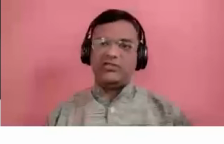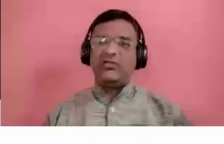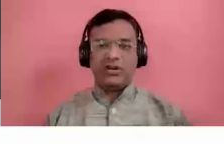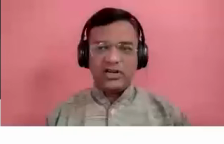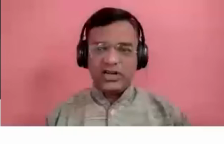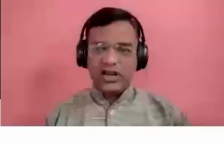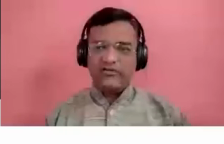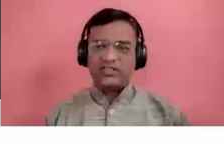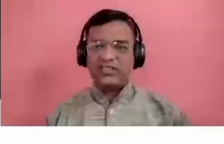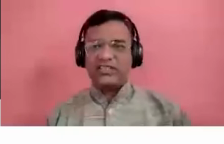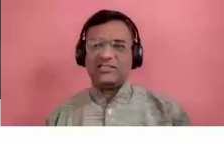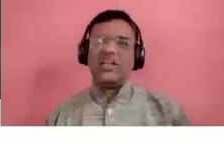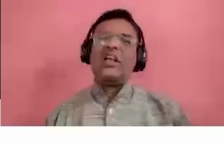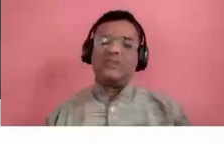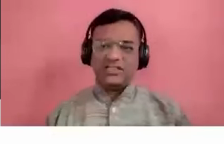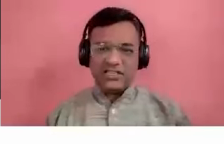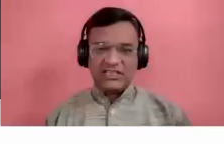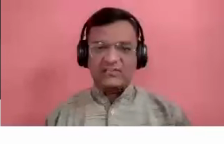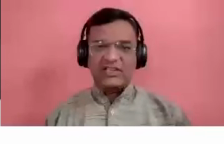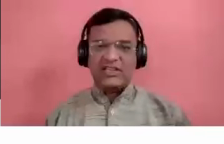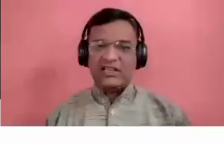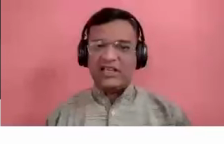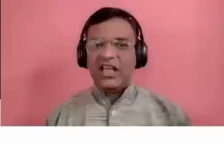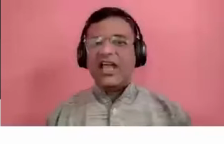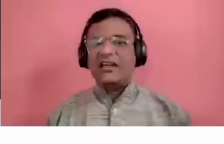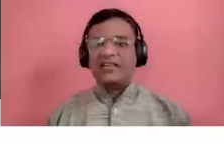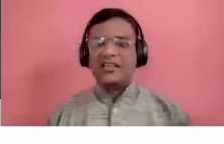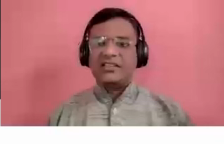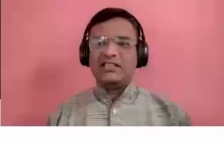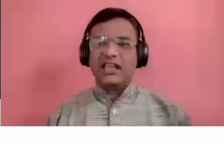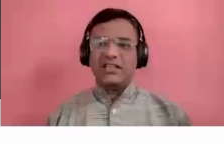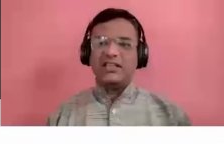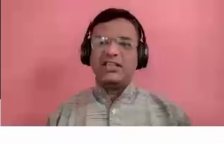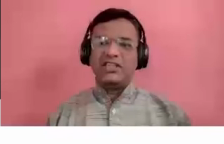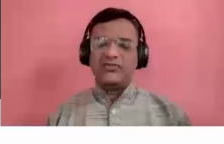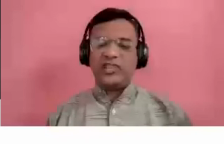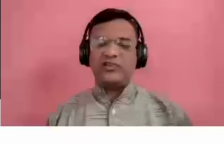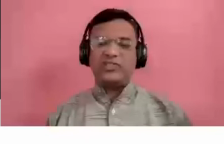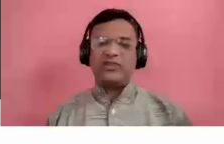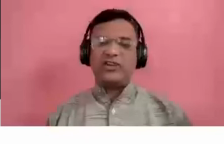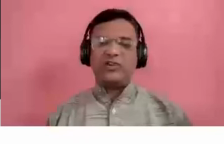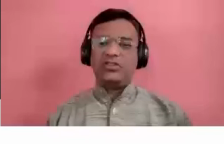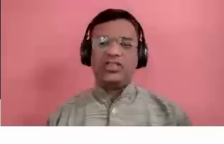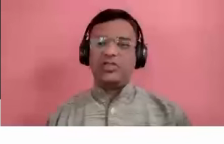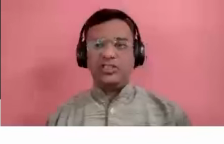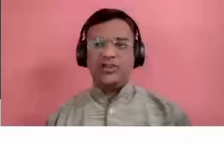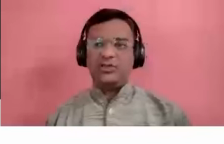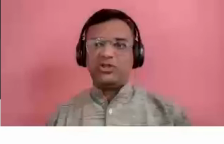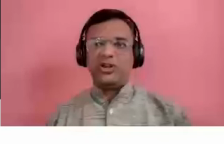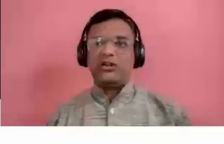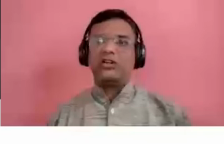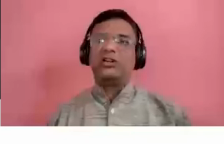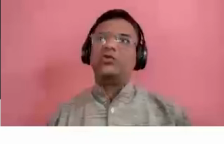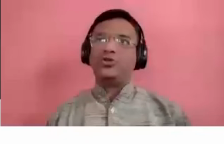with advancedness, prestige, and something like that. And challenging this hierarchy is very much important because say imagine if